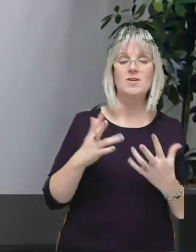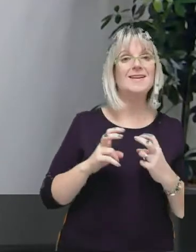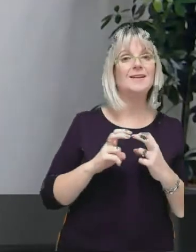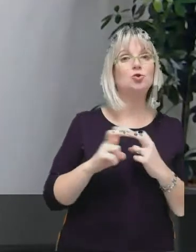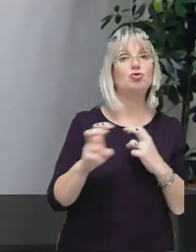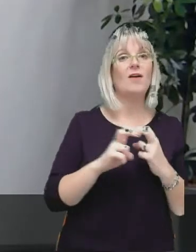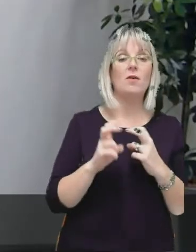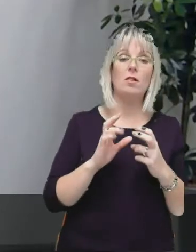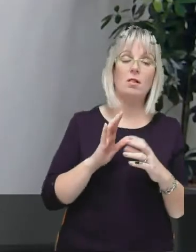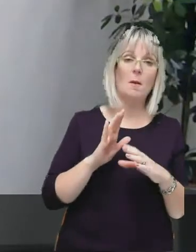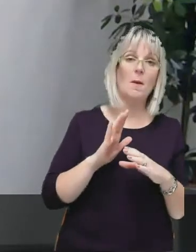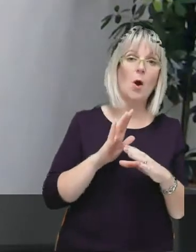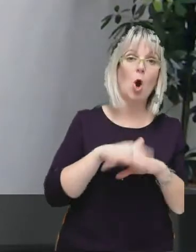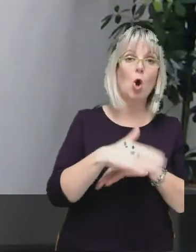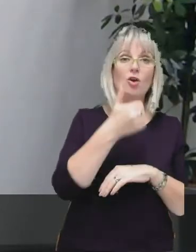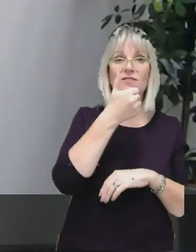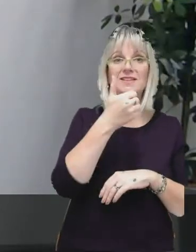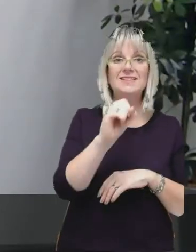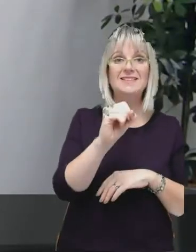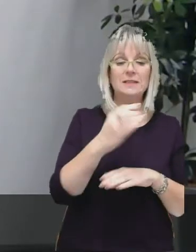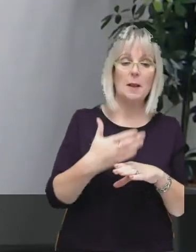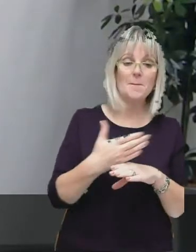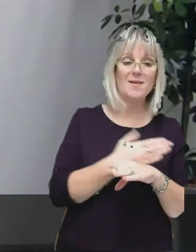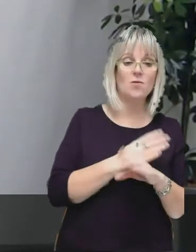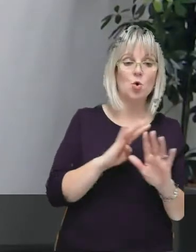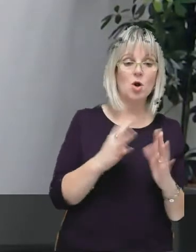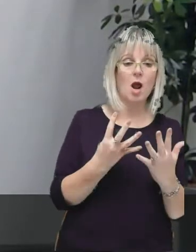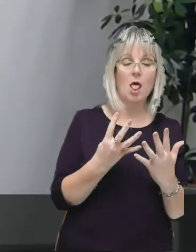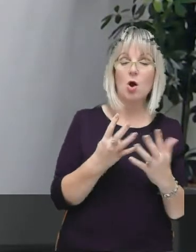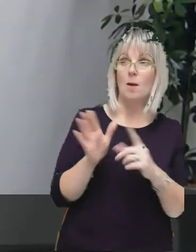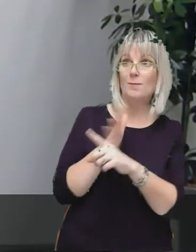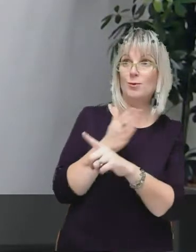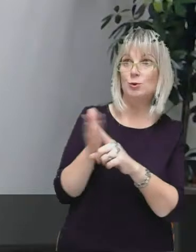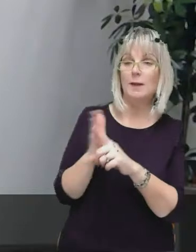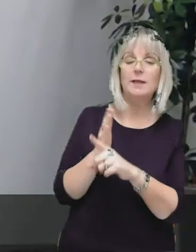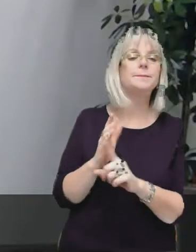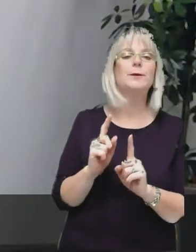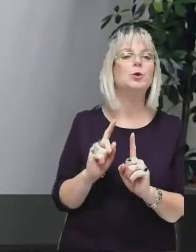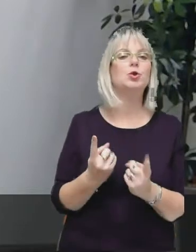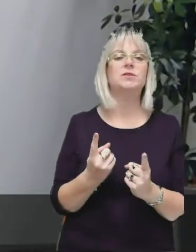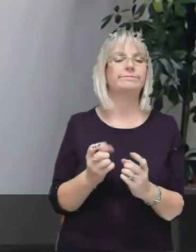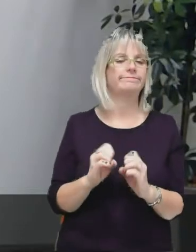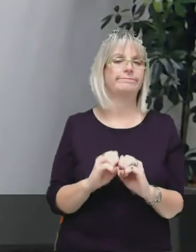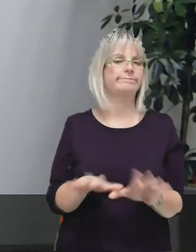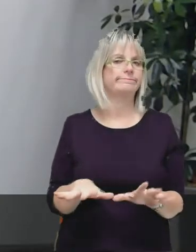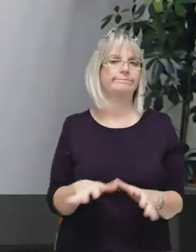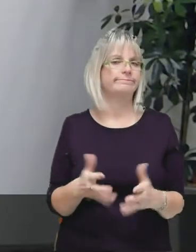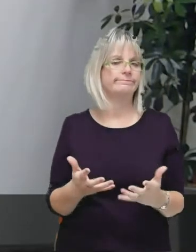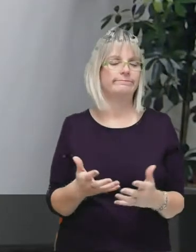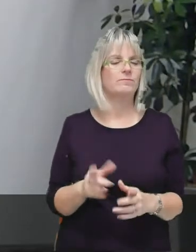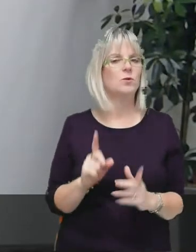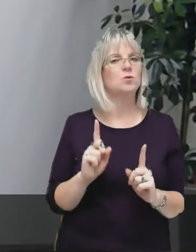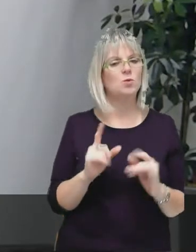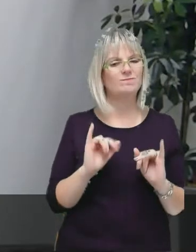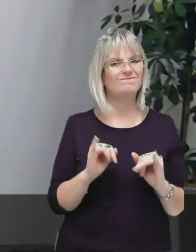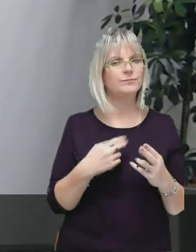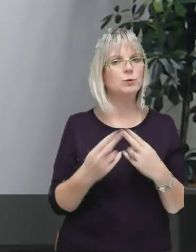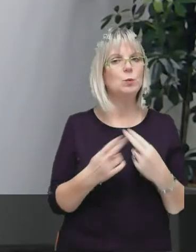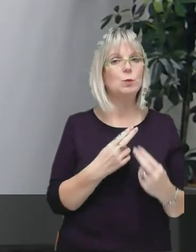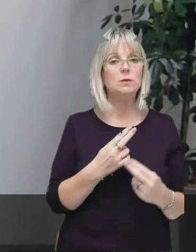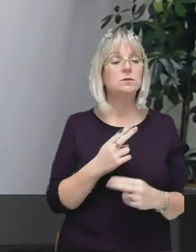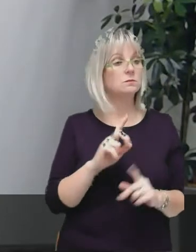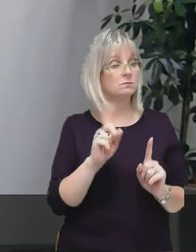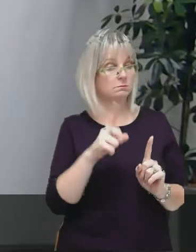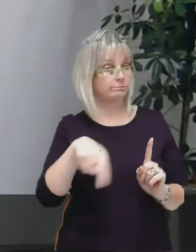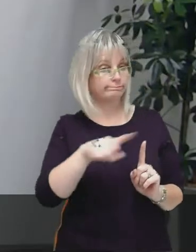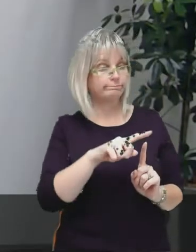a.m. So the bad news is, during this pandemic, when we haven't got passengers using our buses, our tubes, our trams,